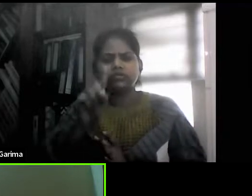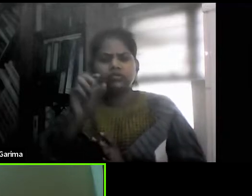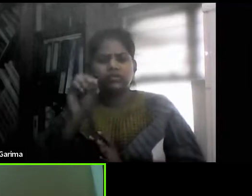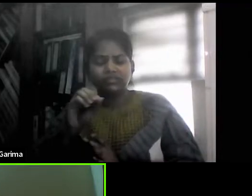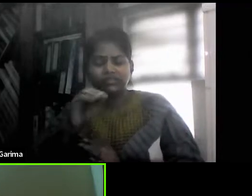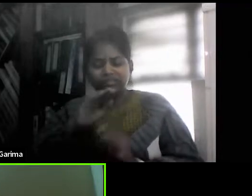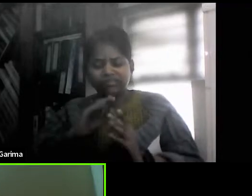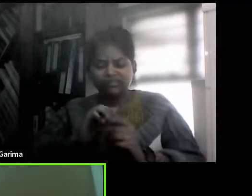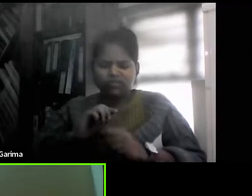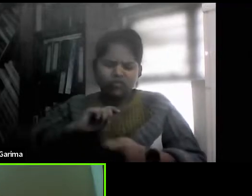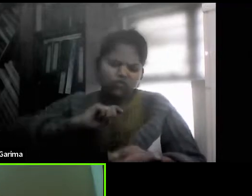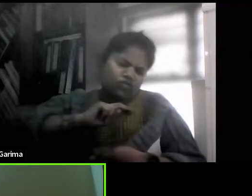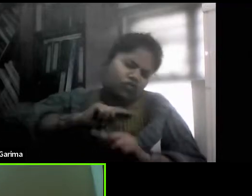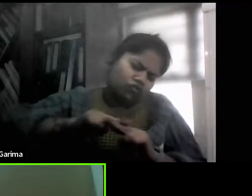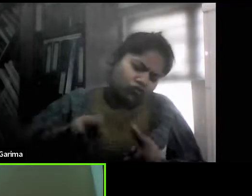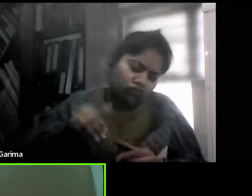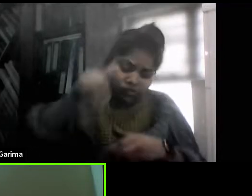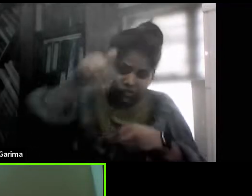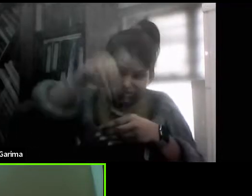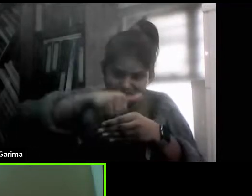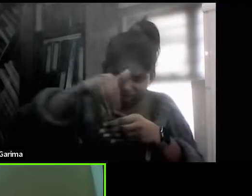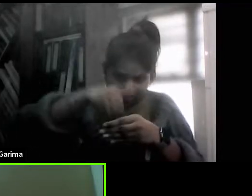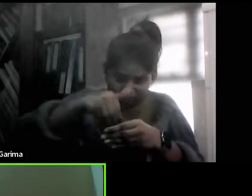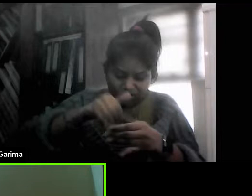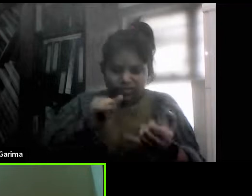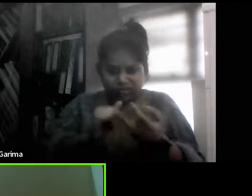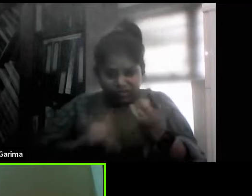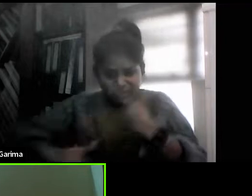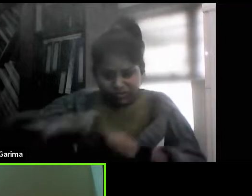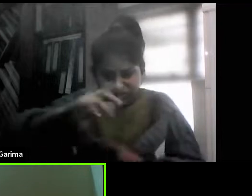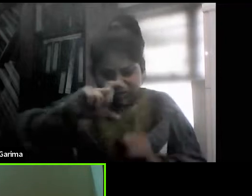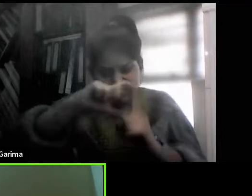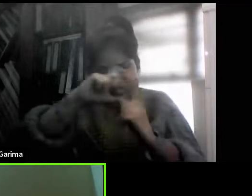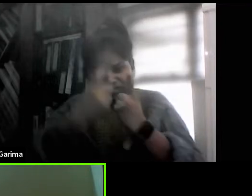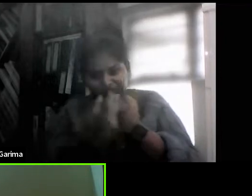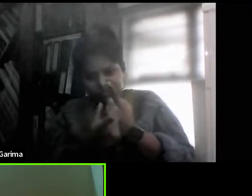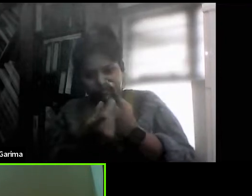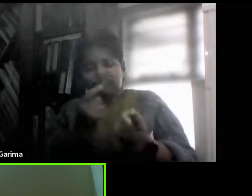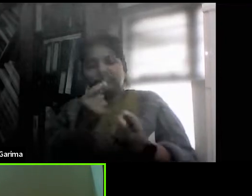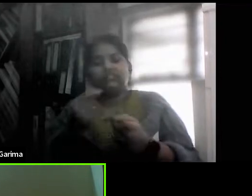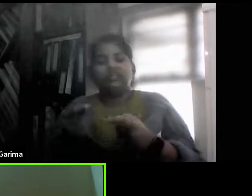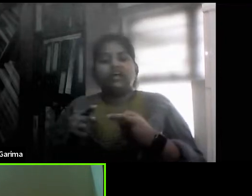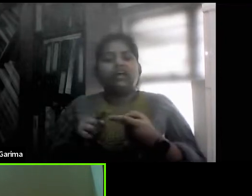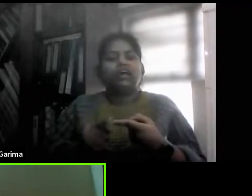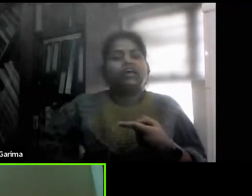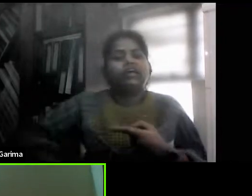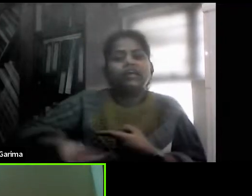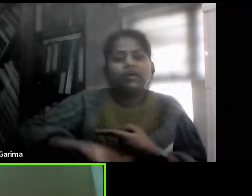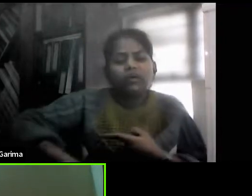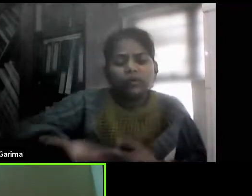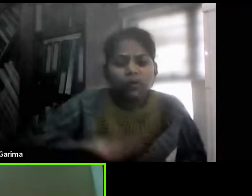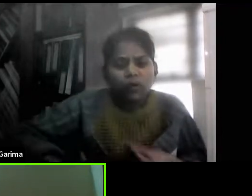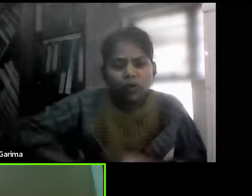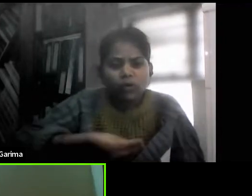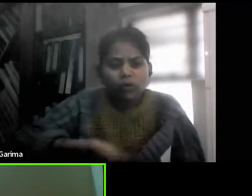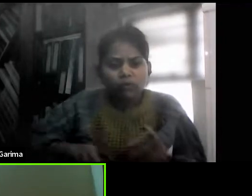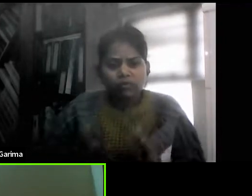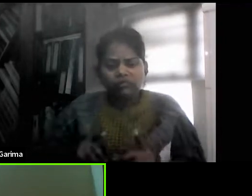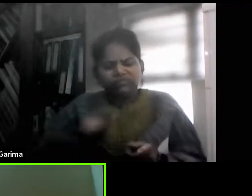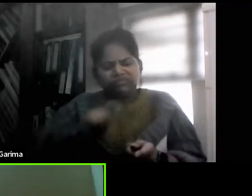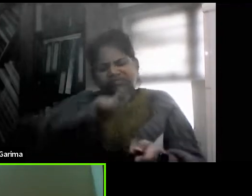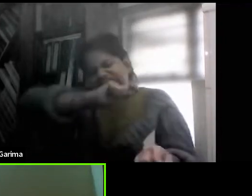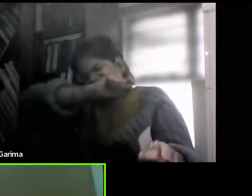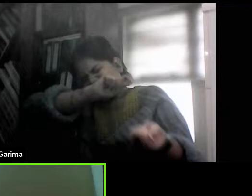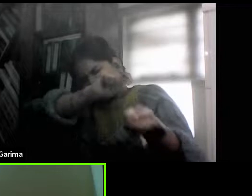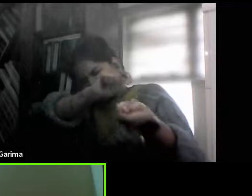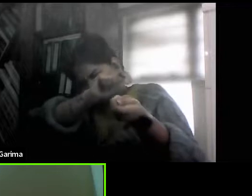social context, socio-political, cultural, and economic context of disabled drastically changed, in a way taking